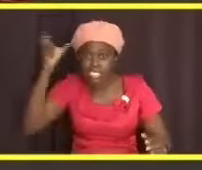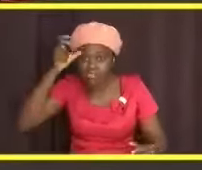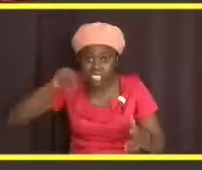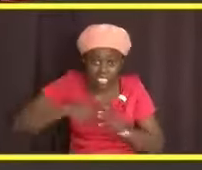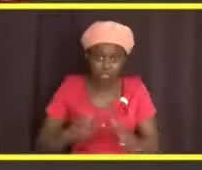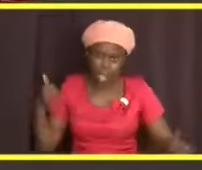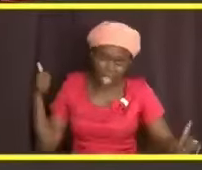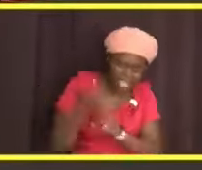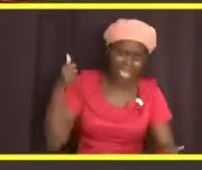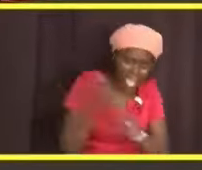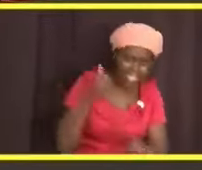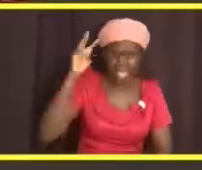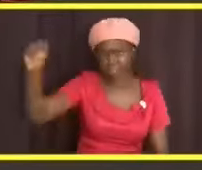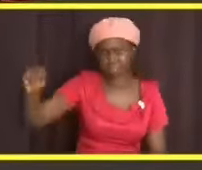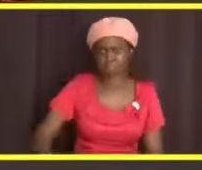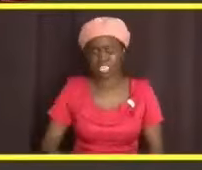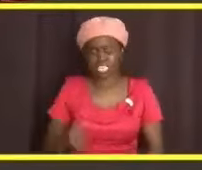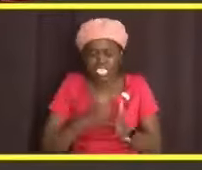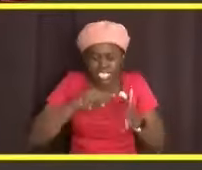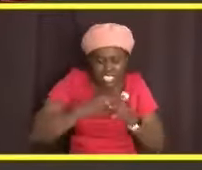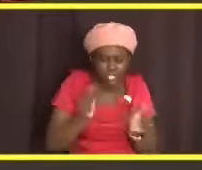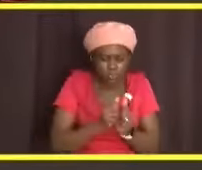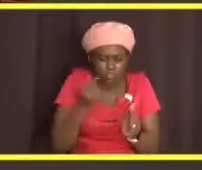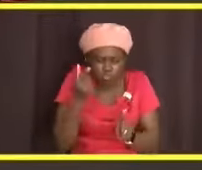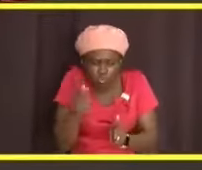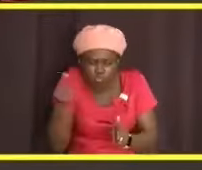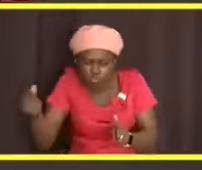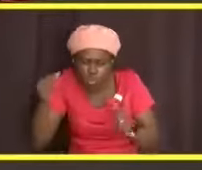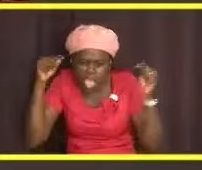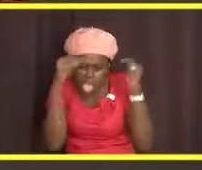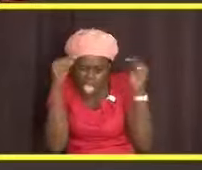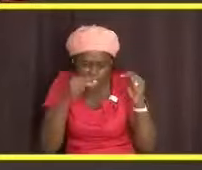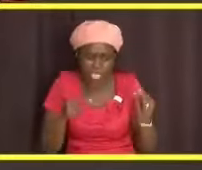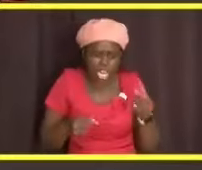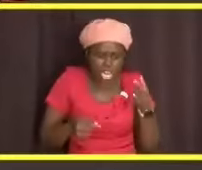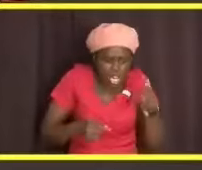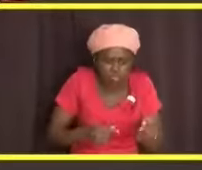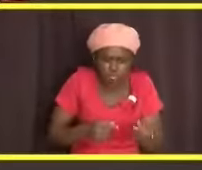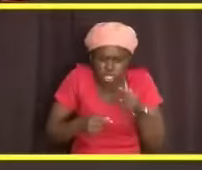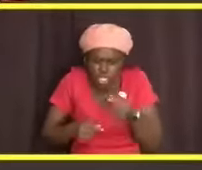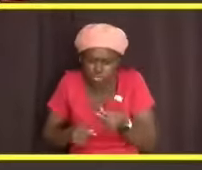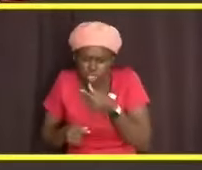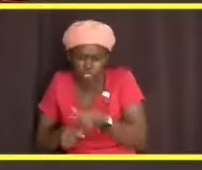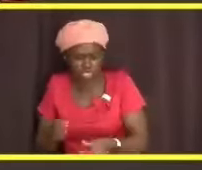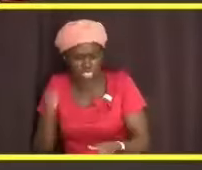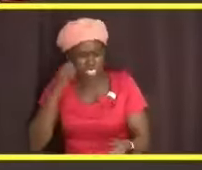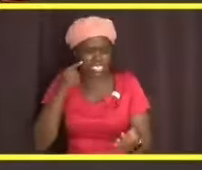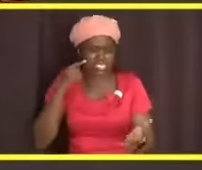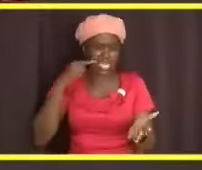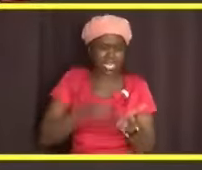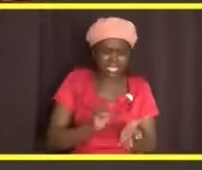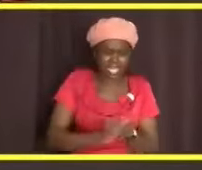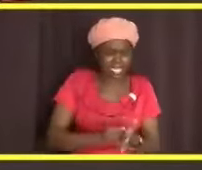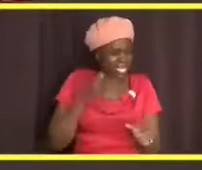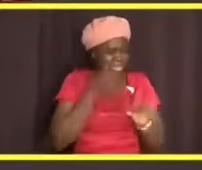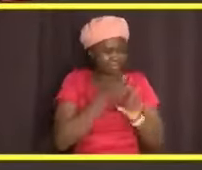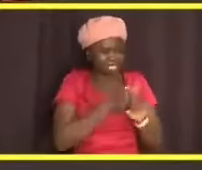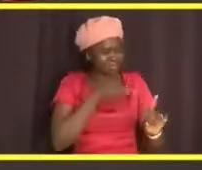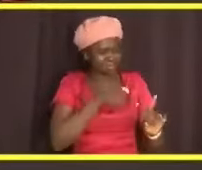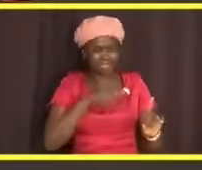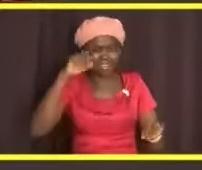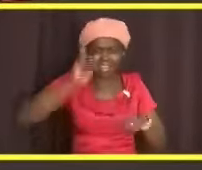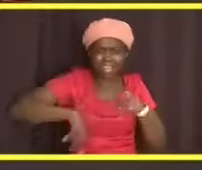But little by little, he discovered He couldn't lift one hand, then he couldn't